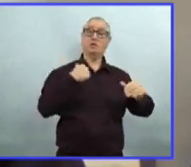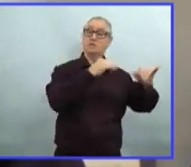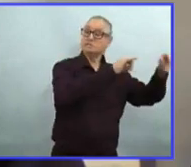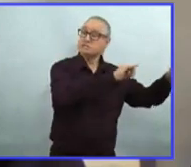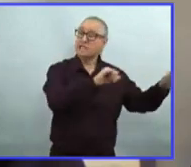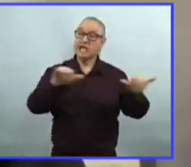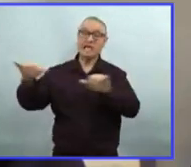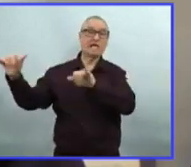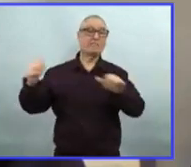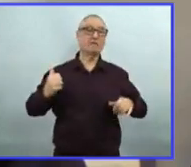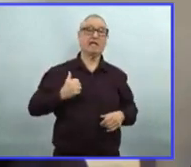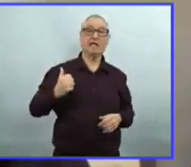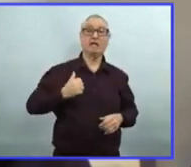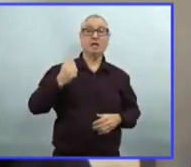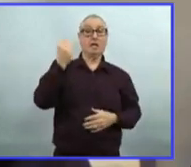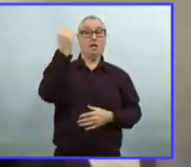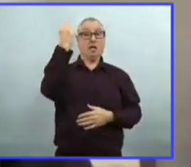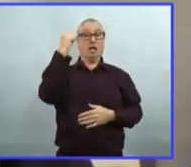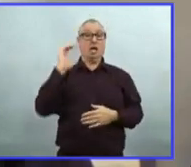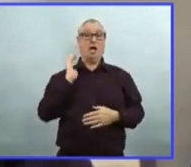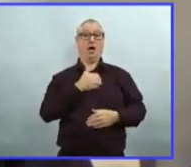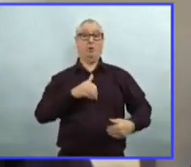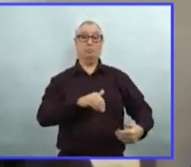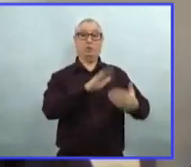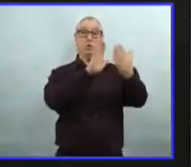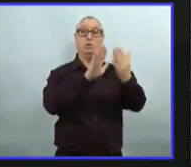by day, we are watching these things.